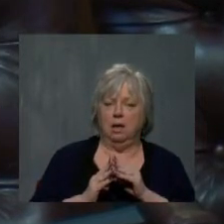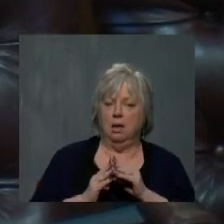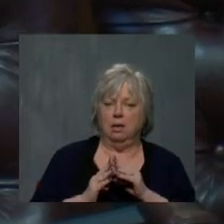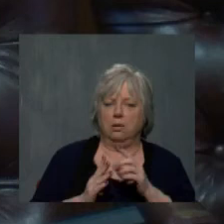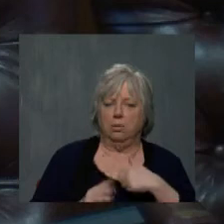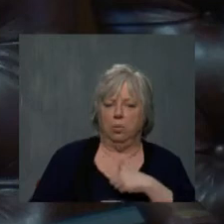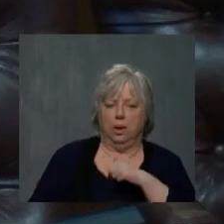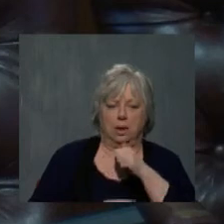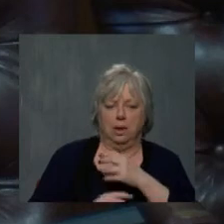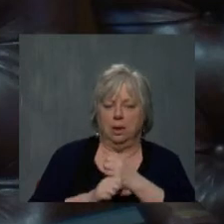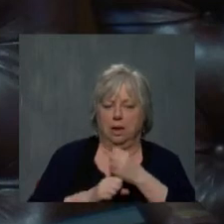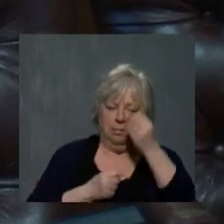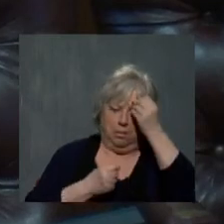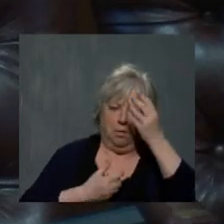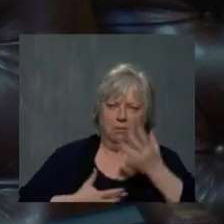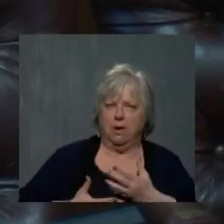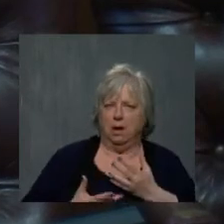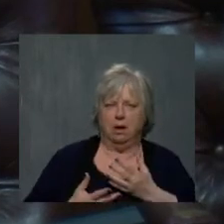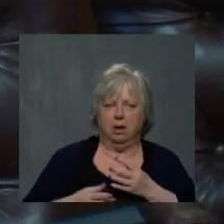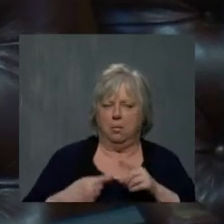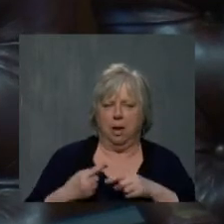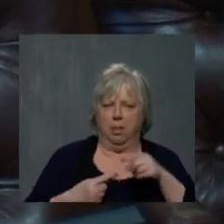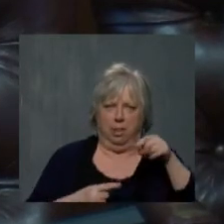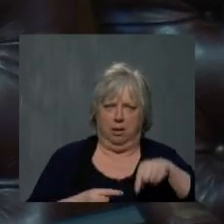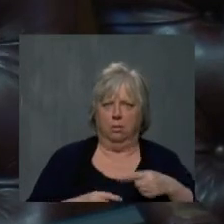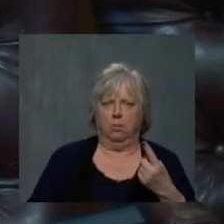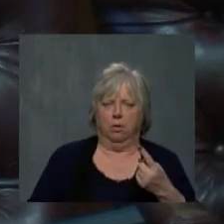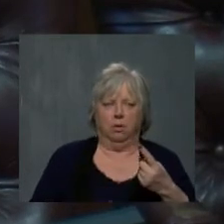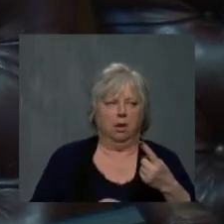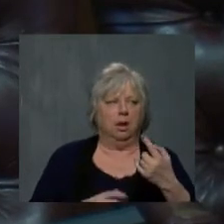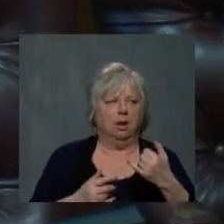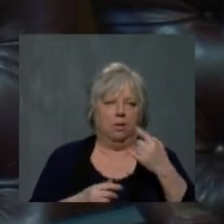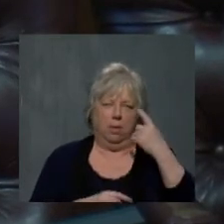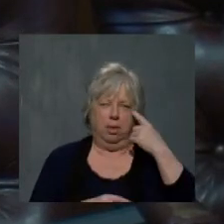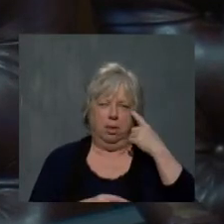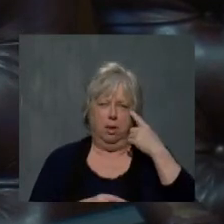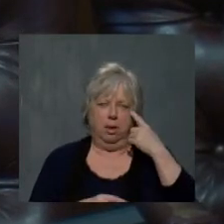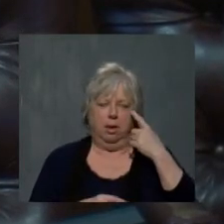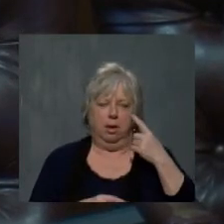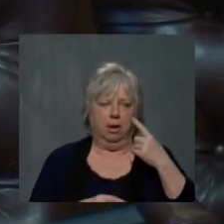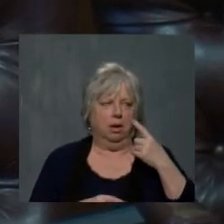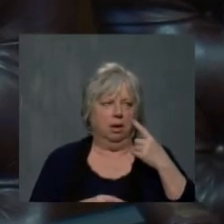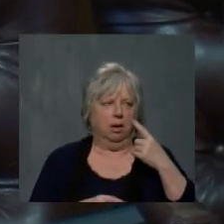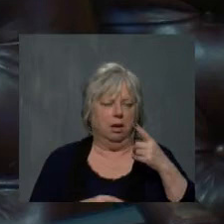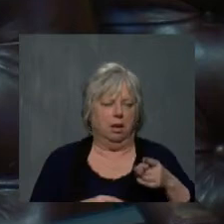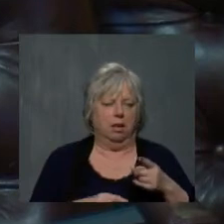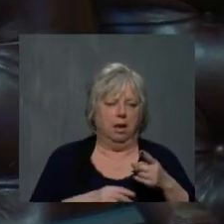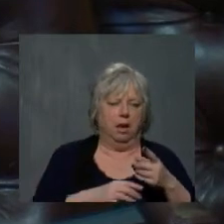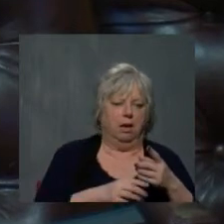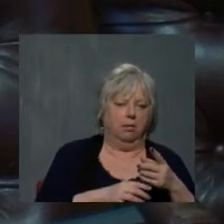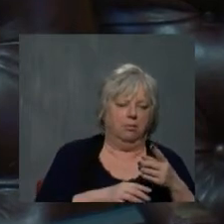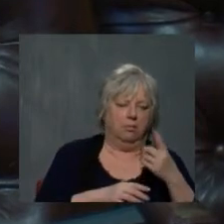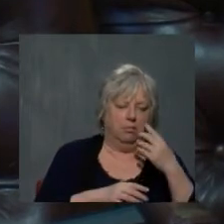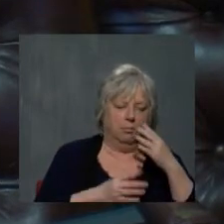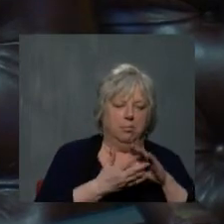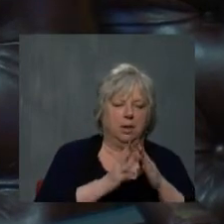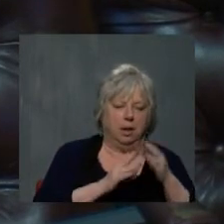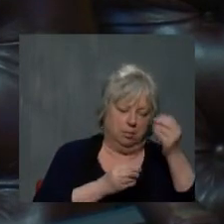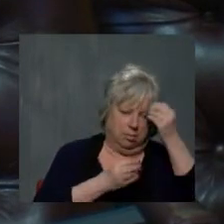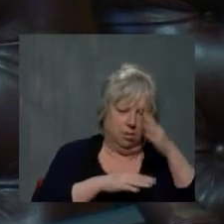we did not get notified of this. Now, I think they got notified, but we did not get it covered in